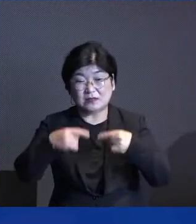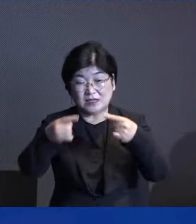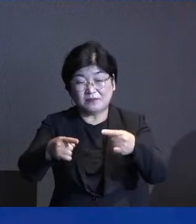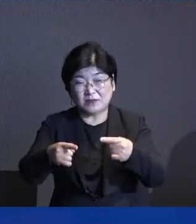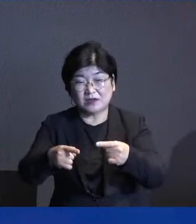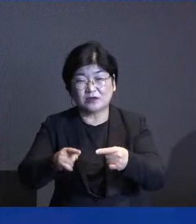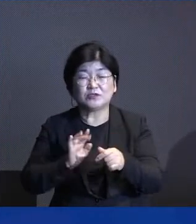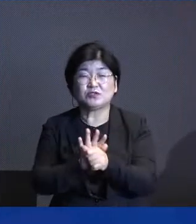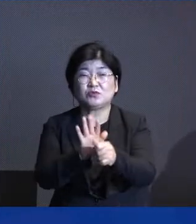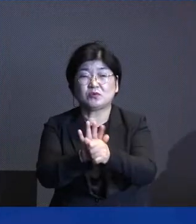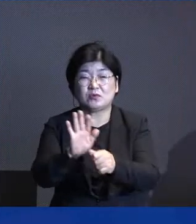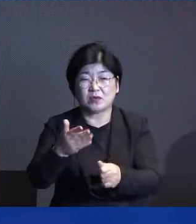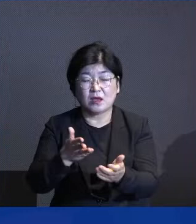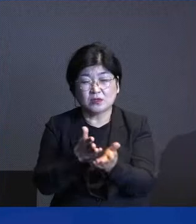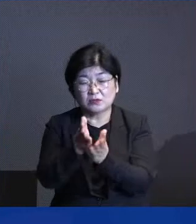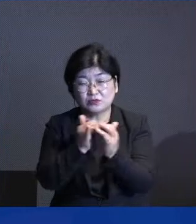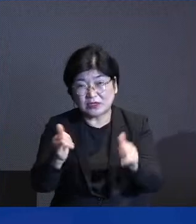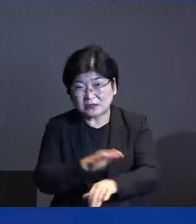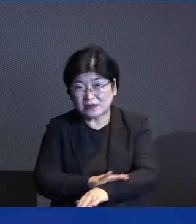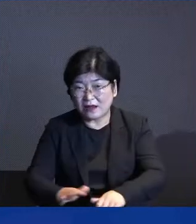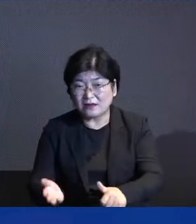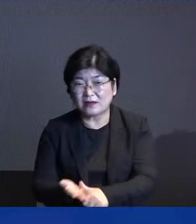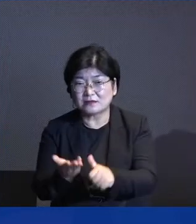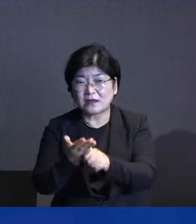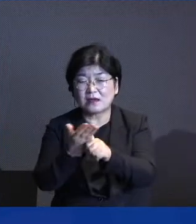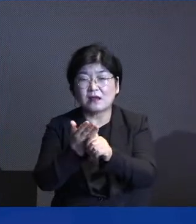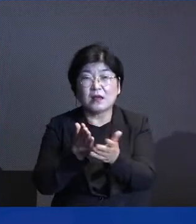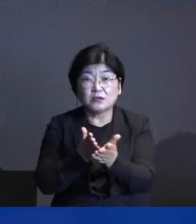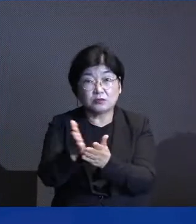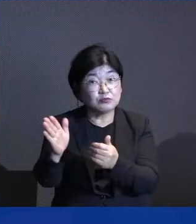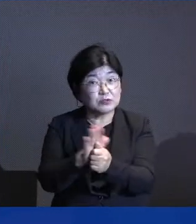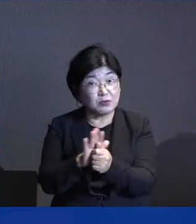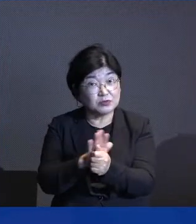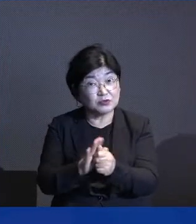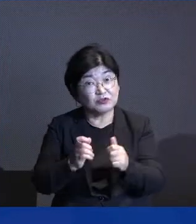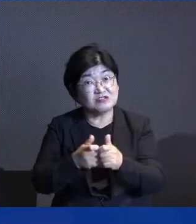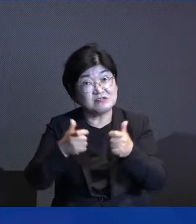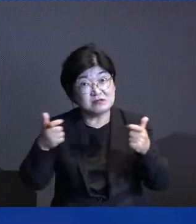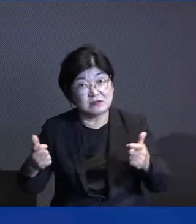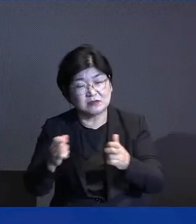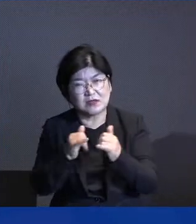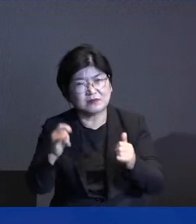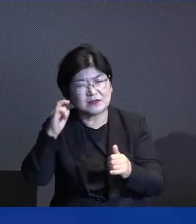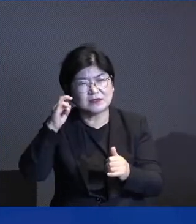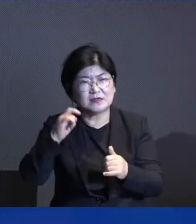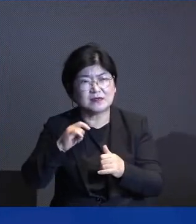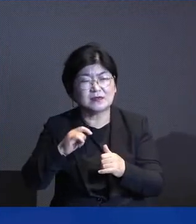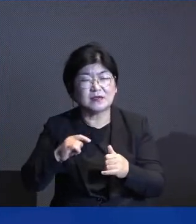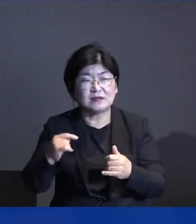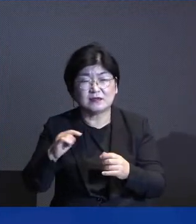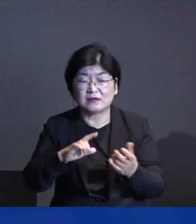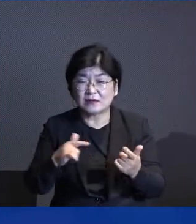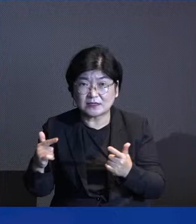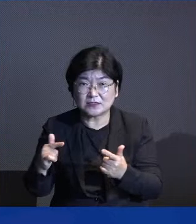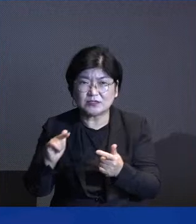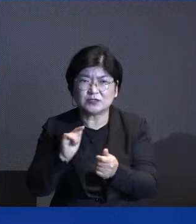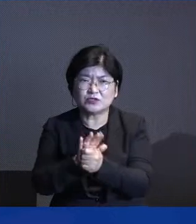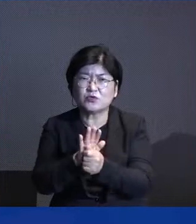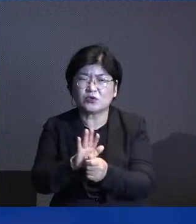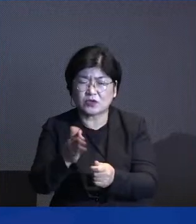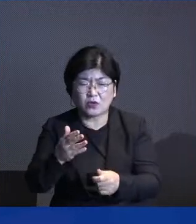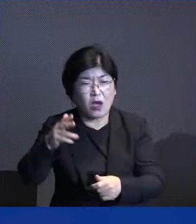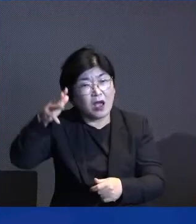and dedicated services, improving awareness, having affordable dementia care, having